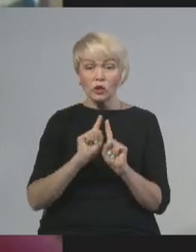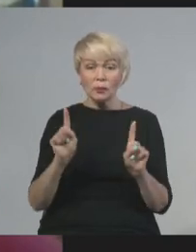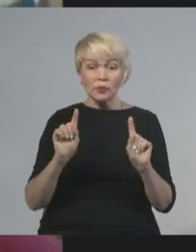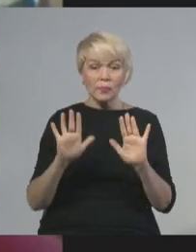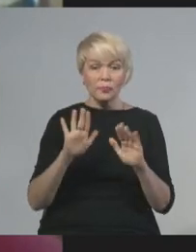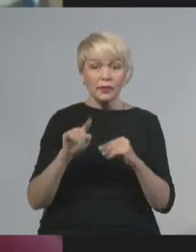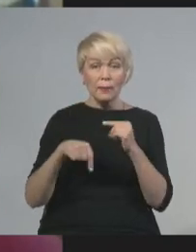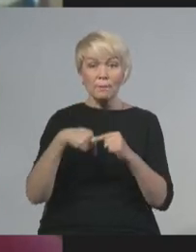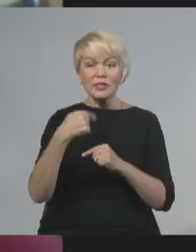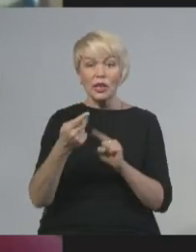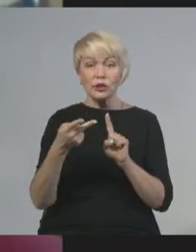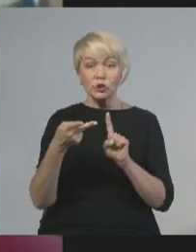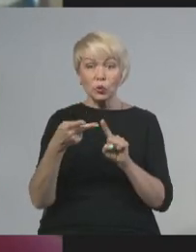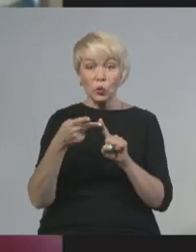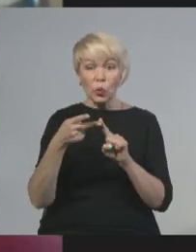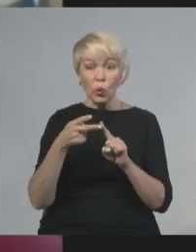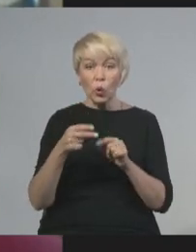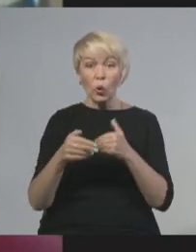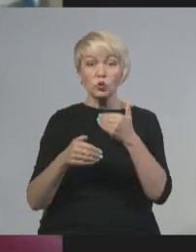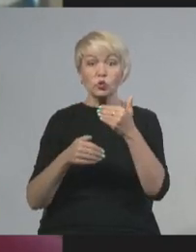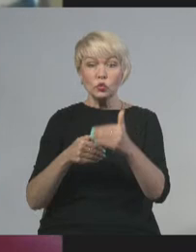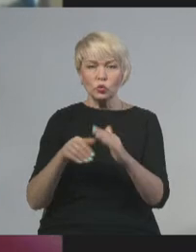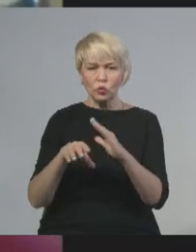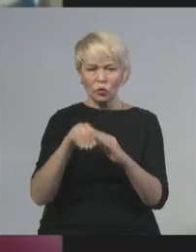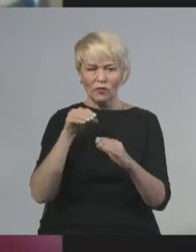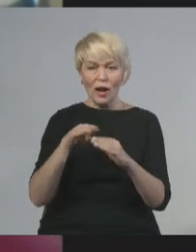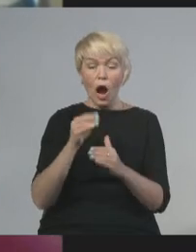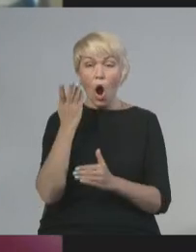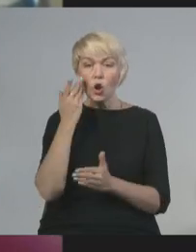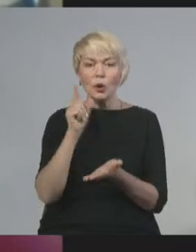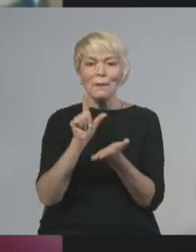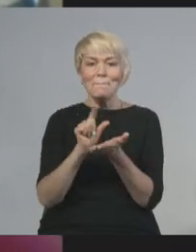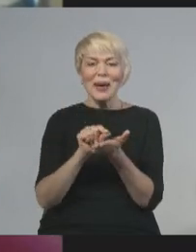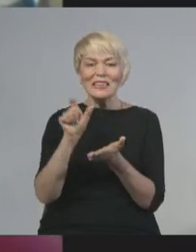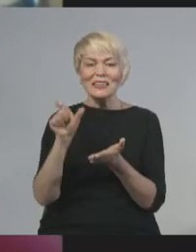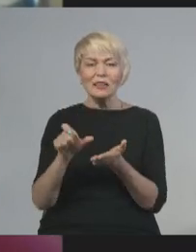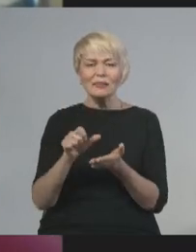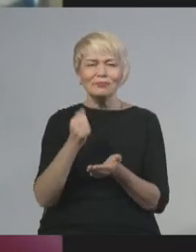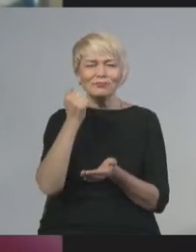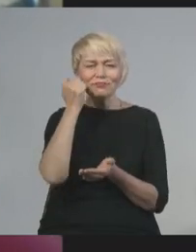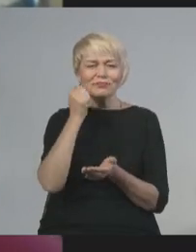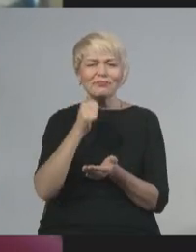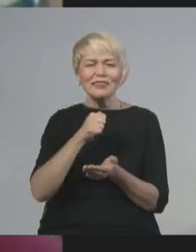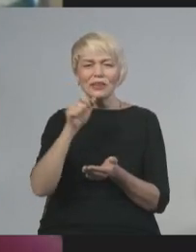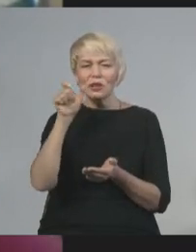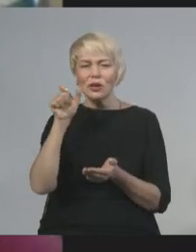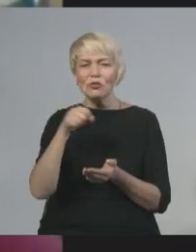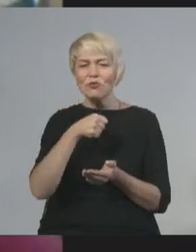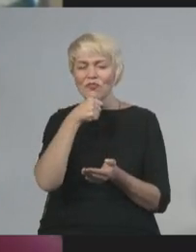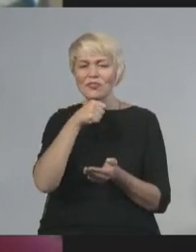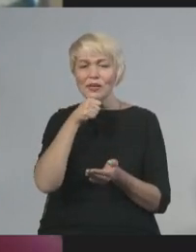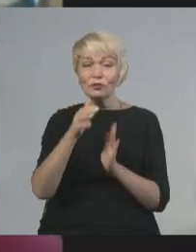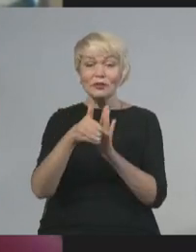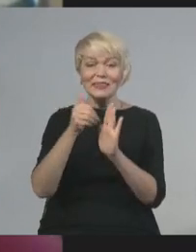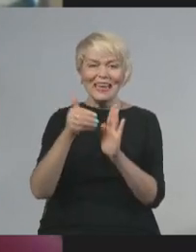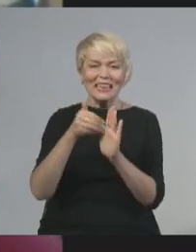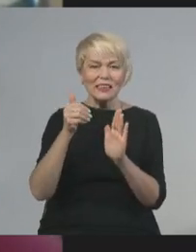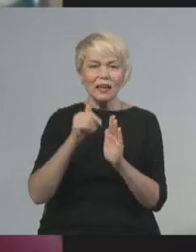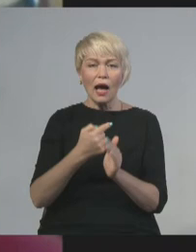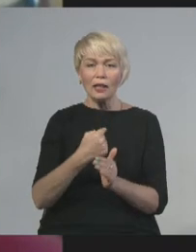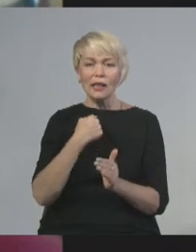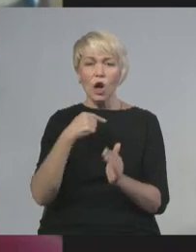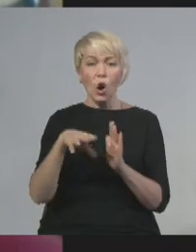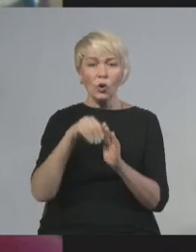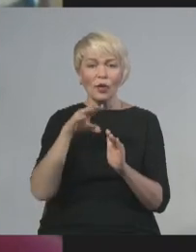were encouraged to to come to the polling uh stations and vote maybe in the morning before